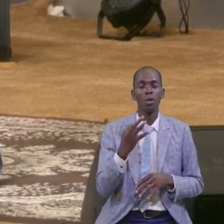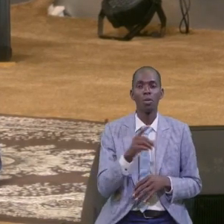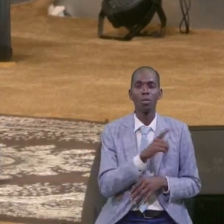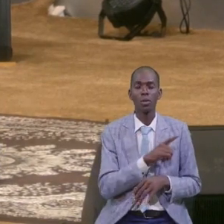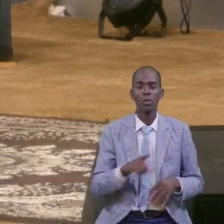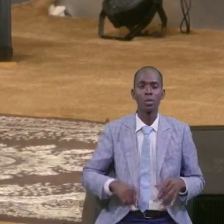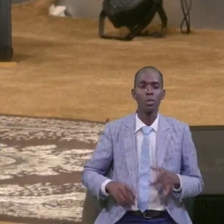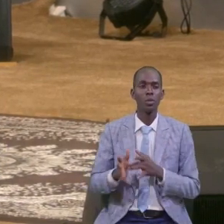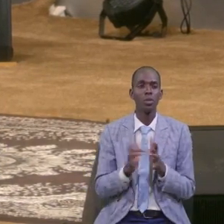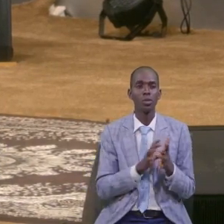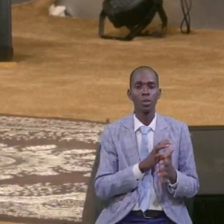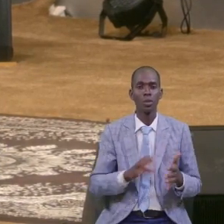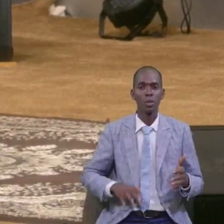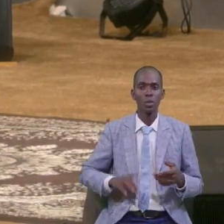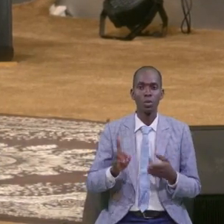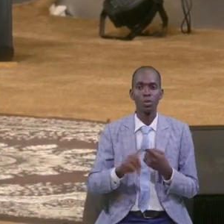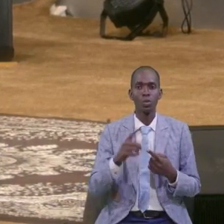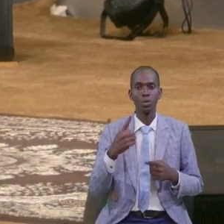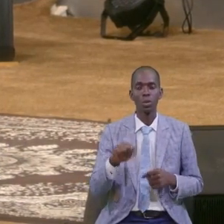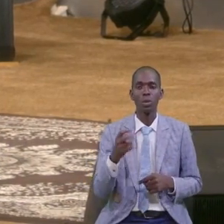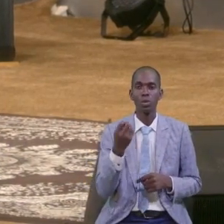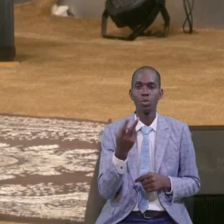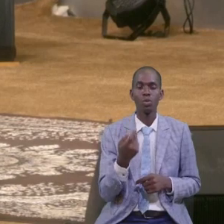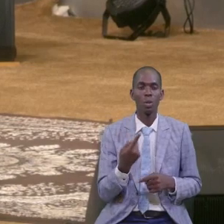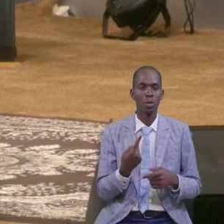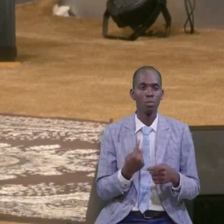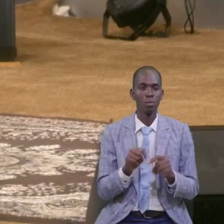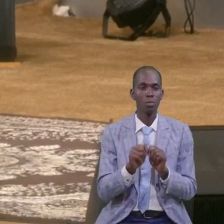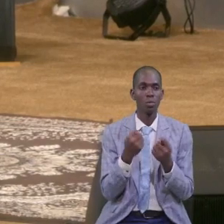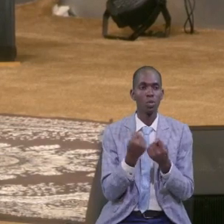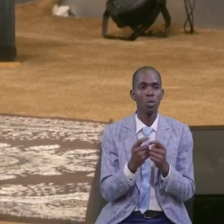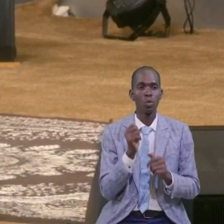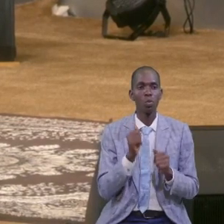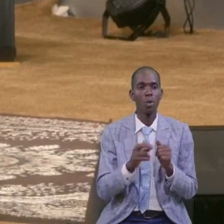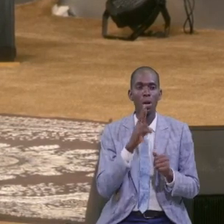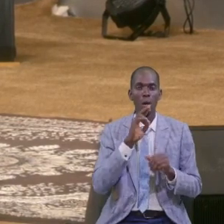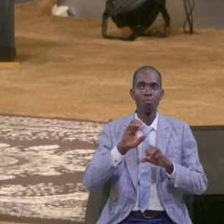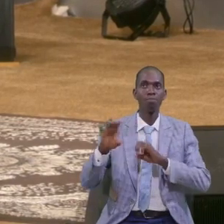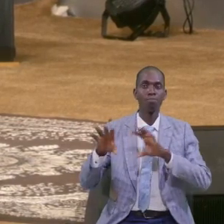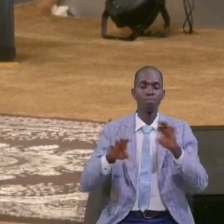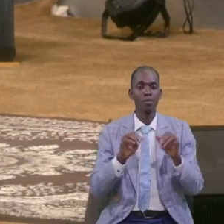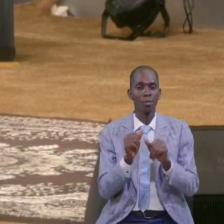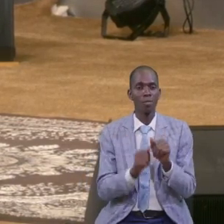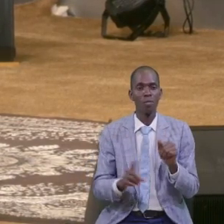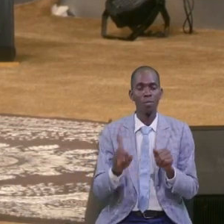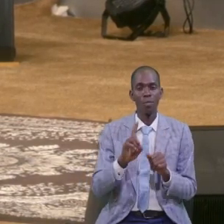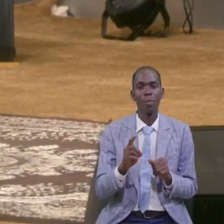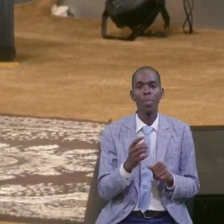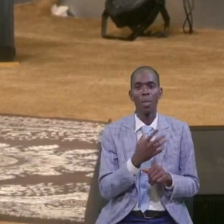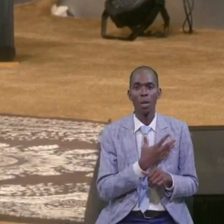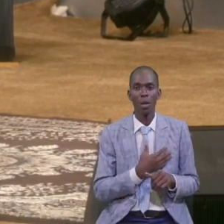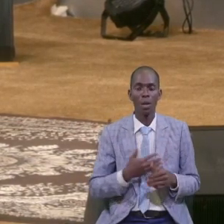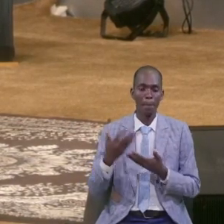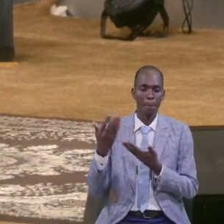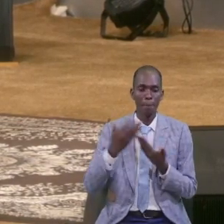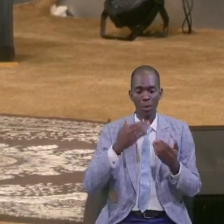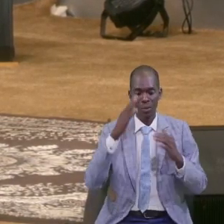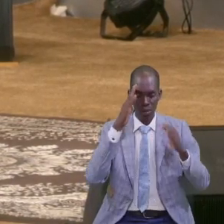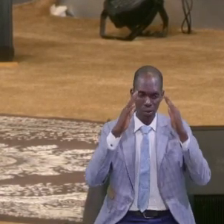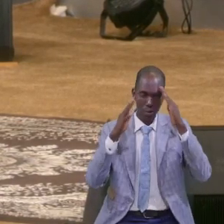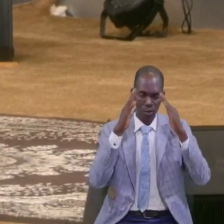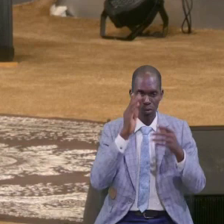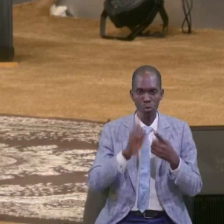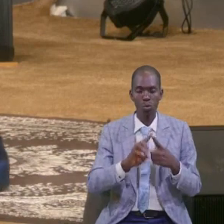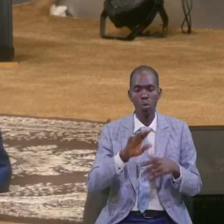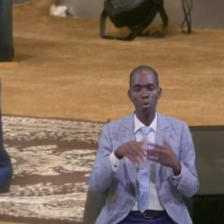the 12 tribes which are scattered abroad. And then he brought greetings unto